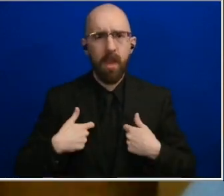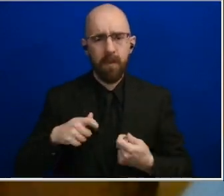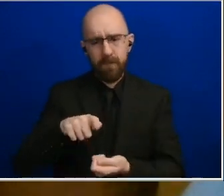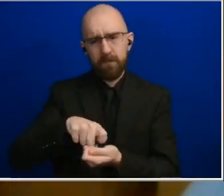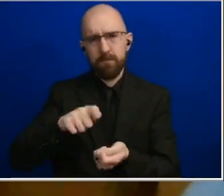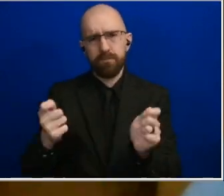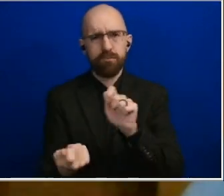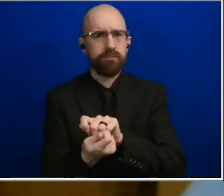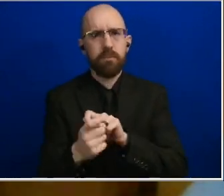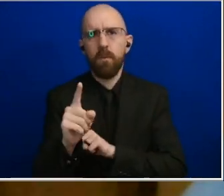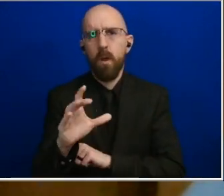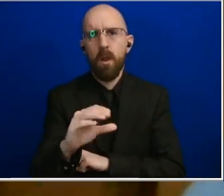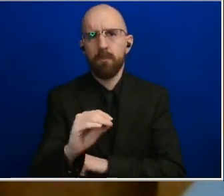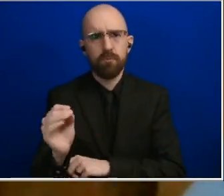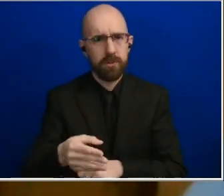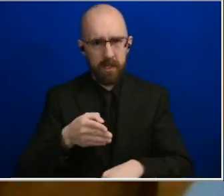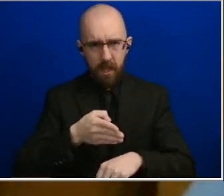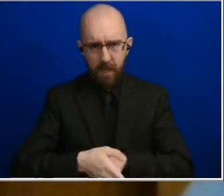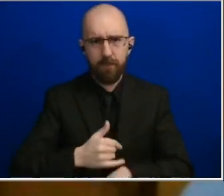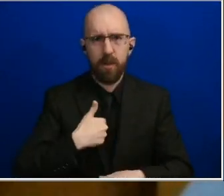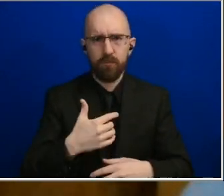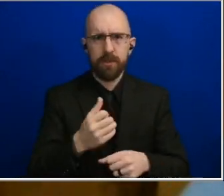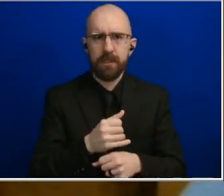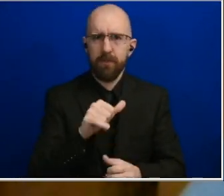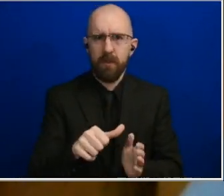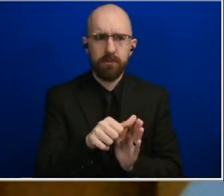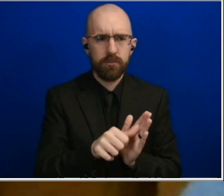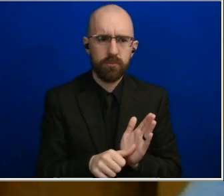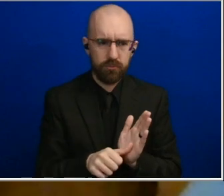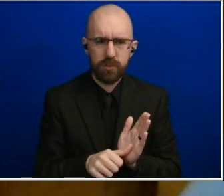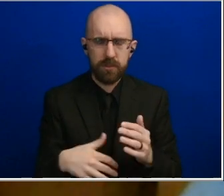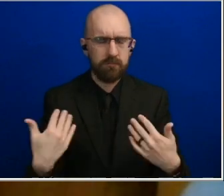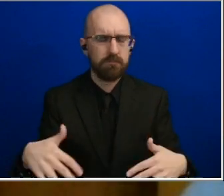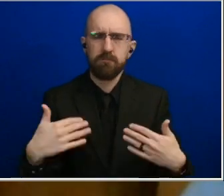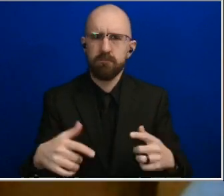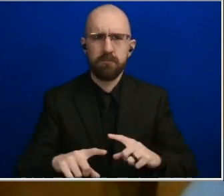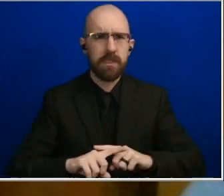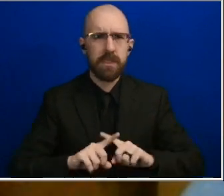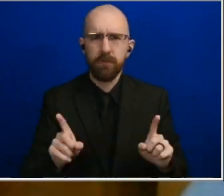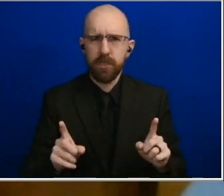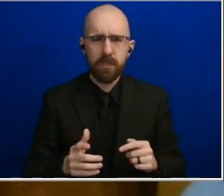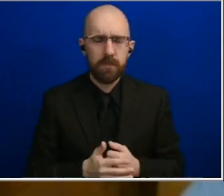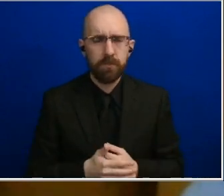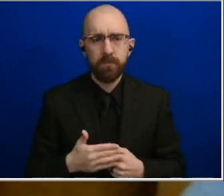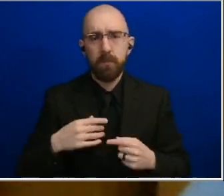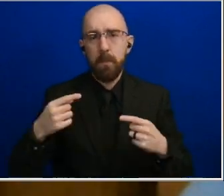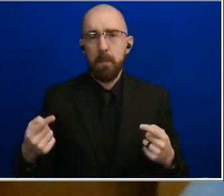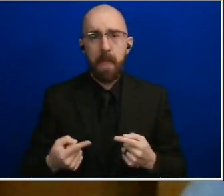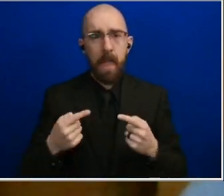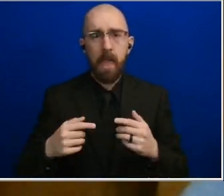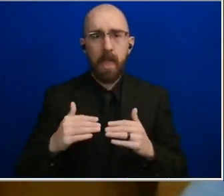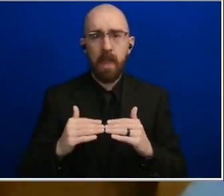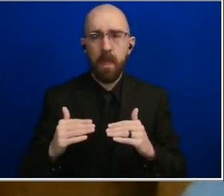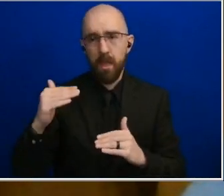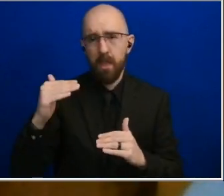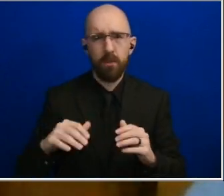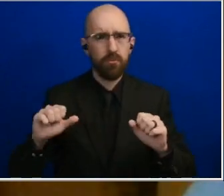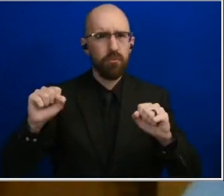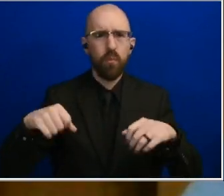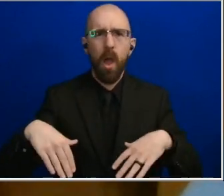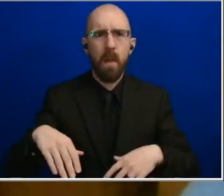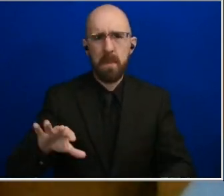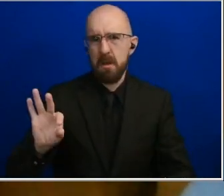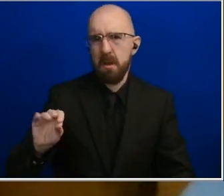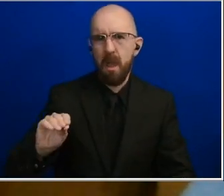after I received this surgery. My pain levels has dropped by